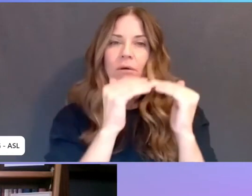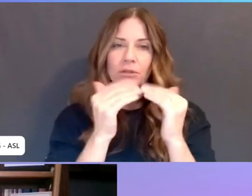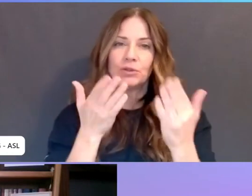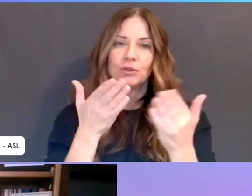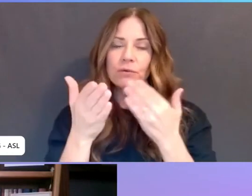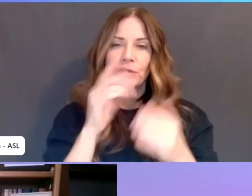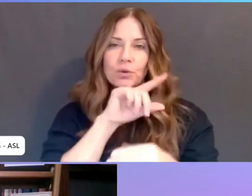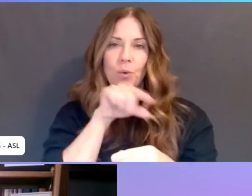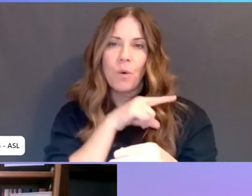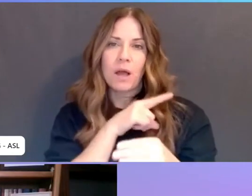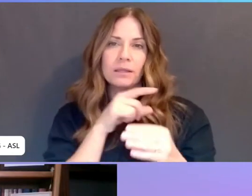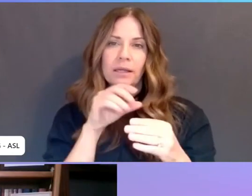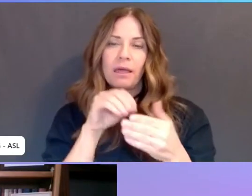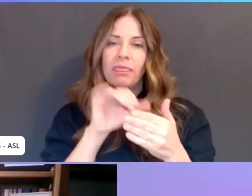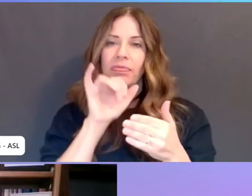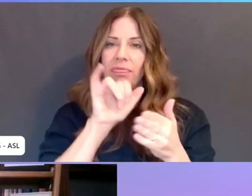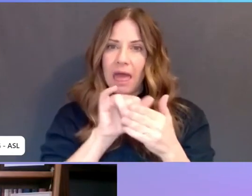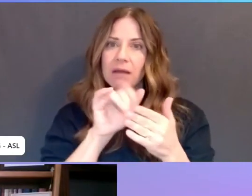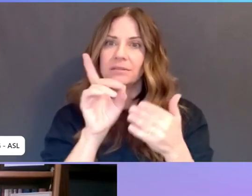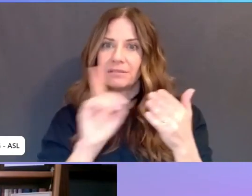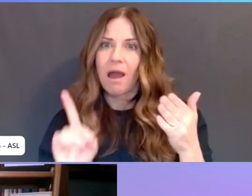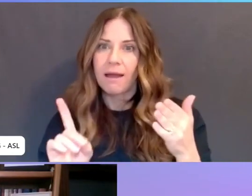within that particular design.